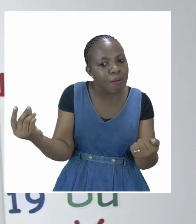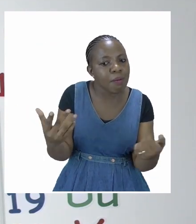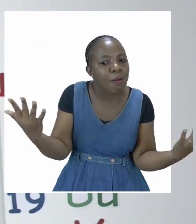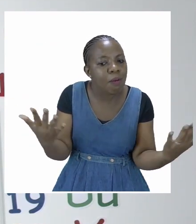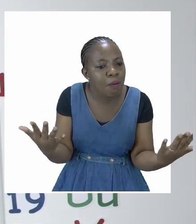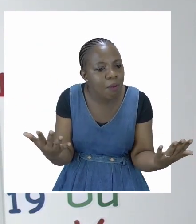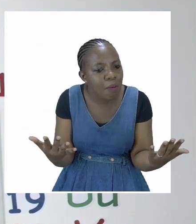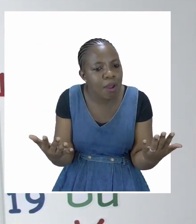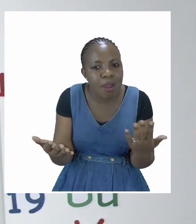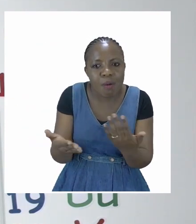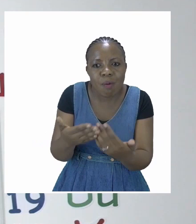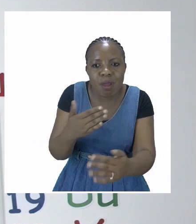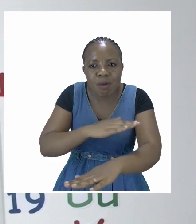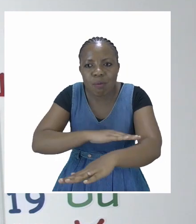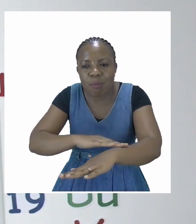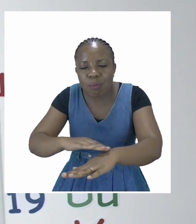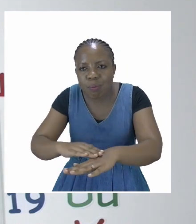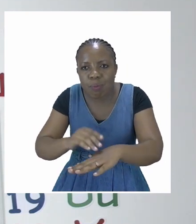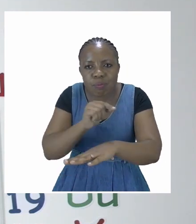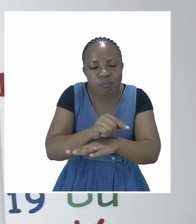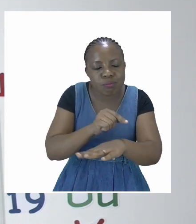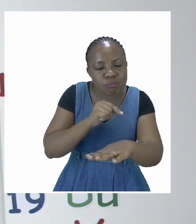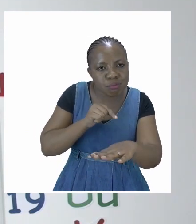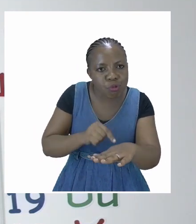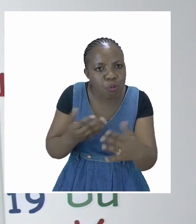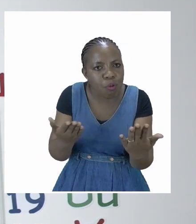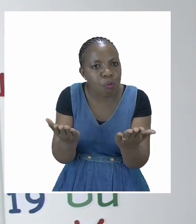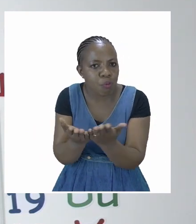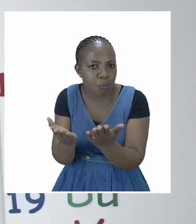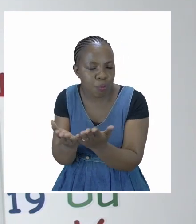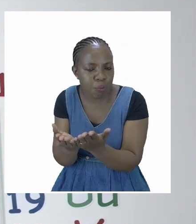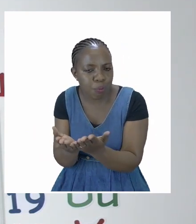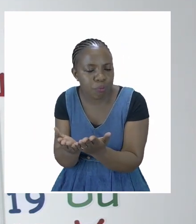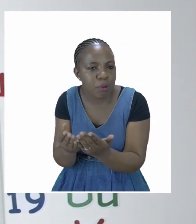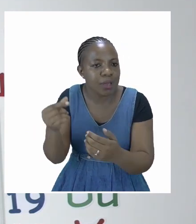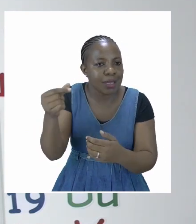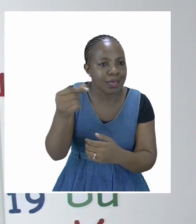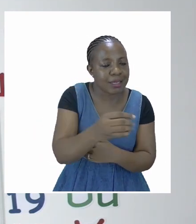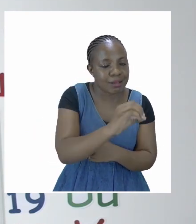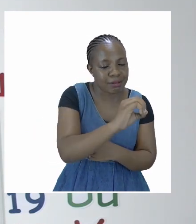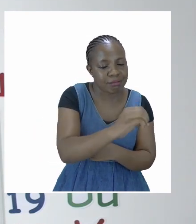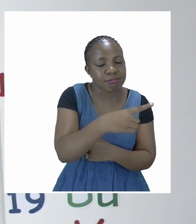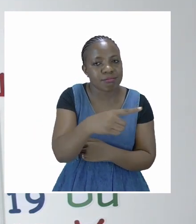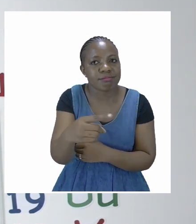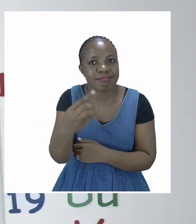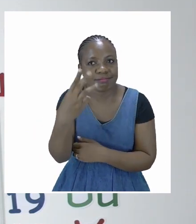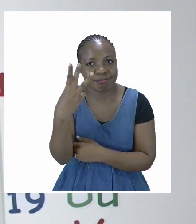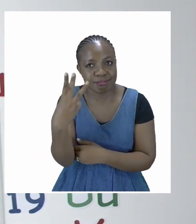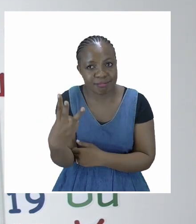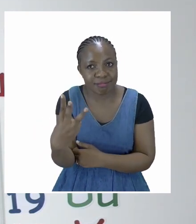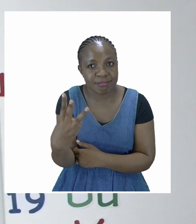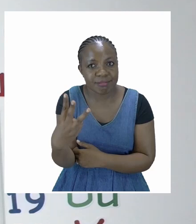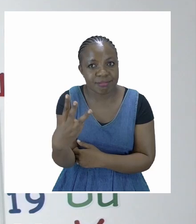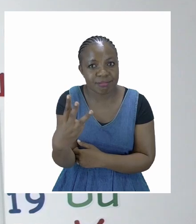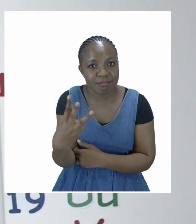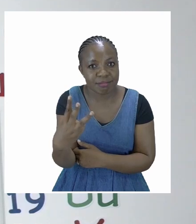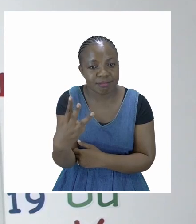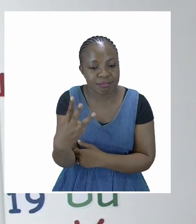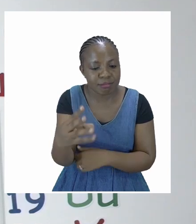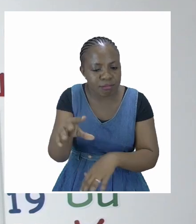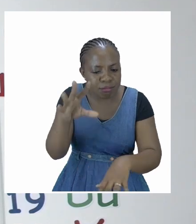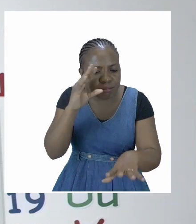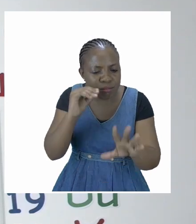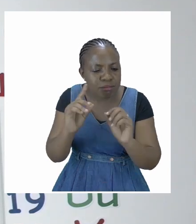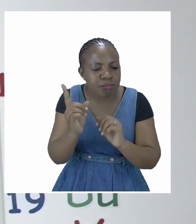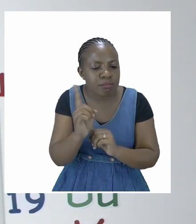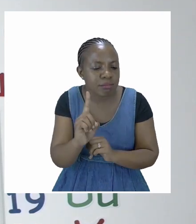to Thursday for pre-primary up until grade 3. The lessons are for listening